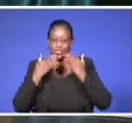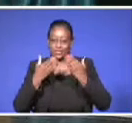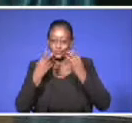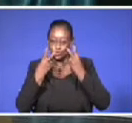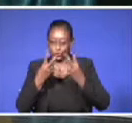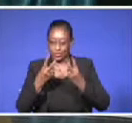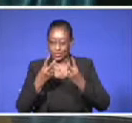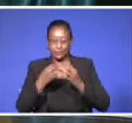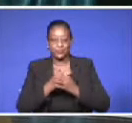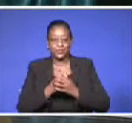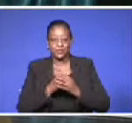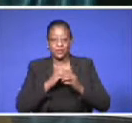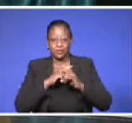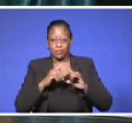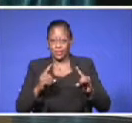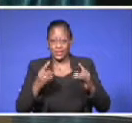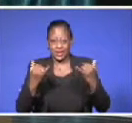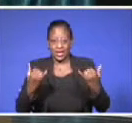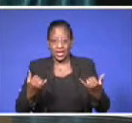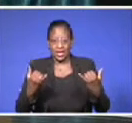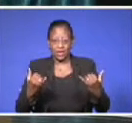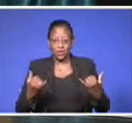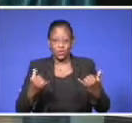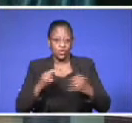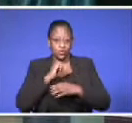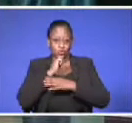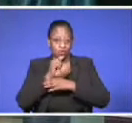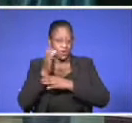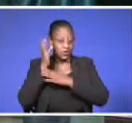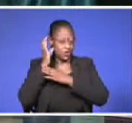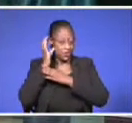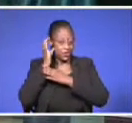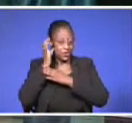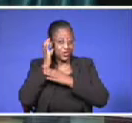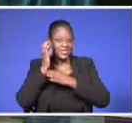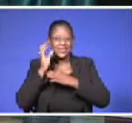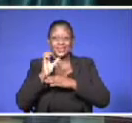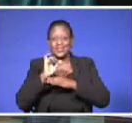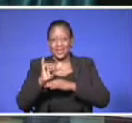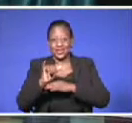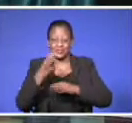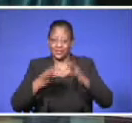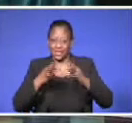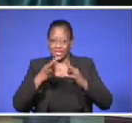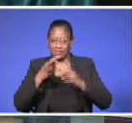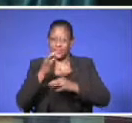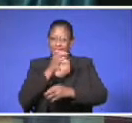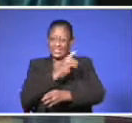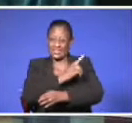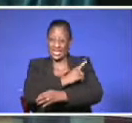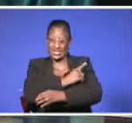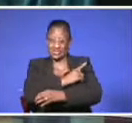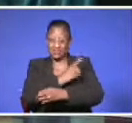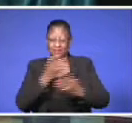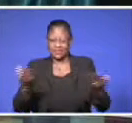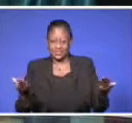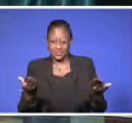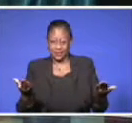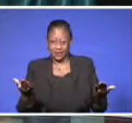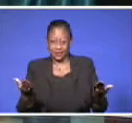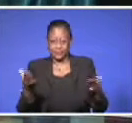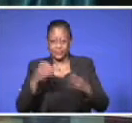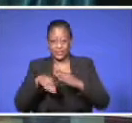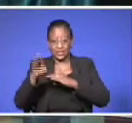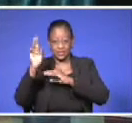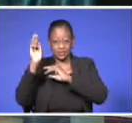No confirmation from health officials just yet on whether the Delta variant of COVID-19 has landed on Bahamian